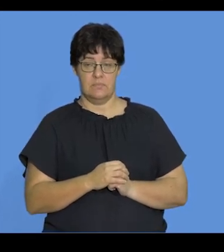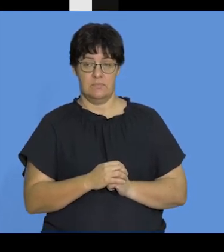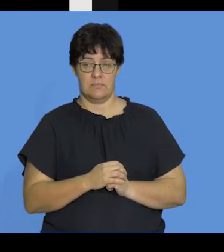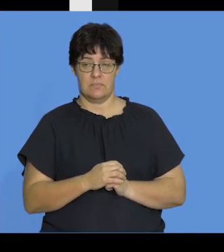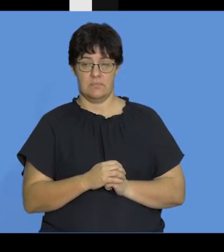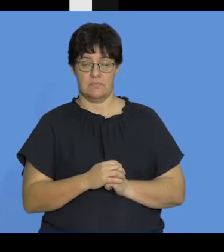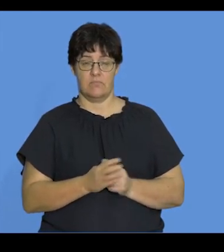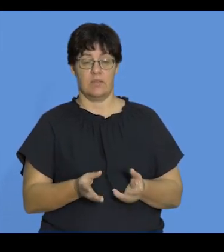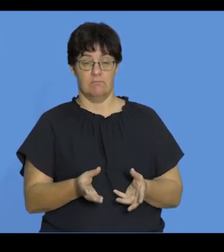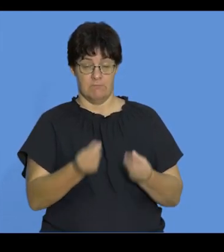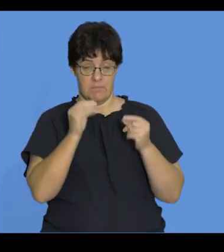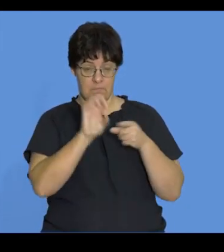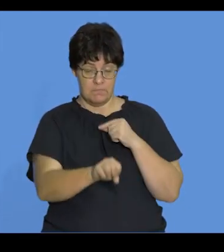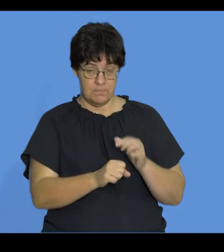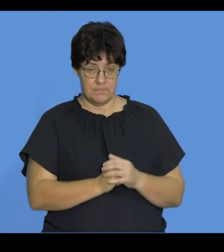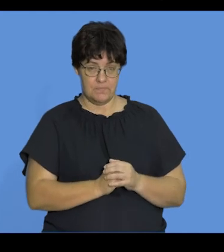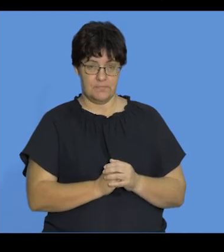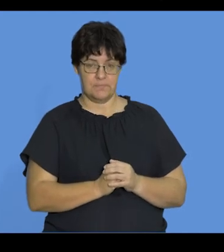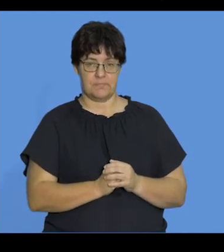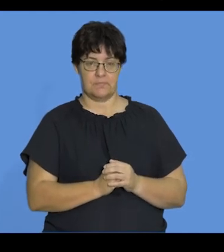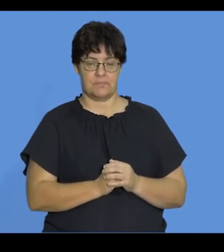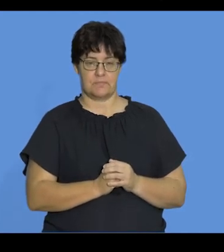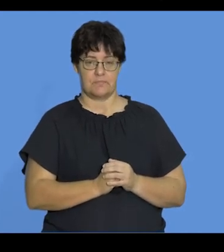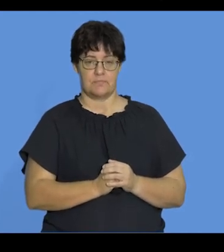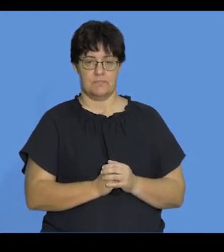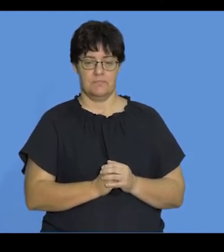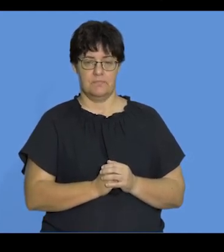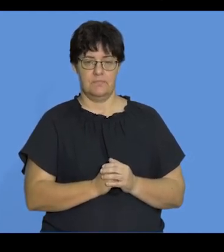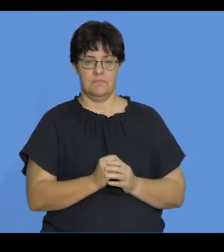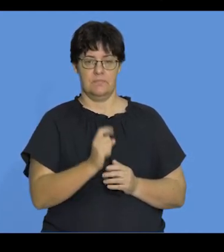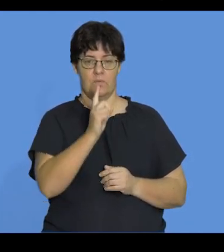can quickly determine that. So that's